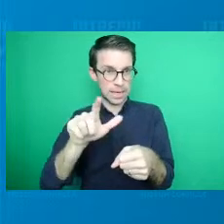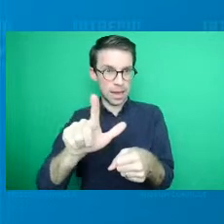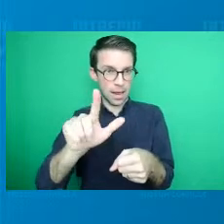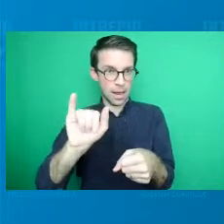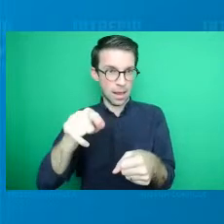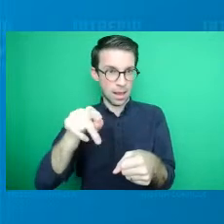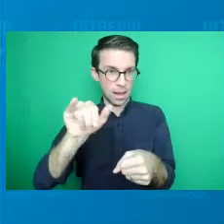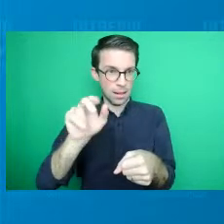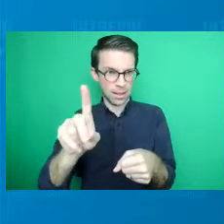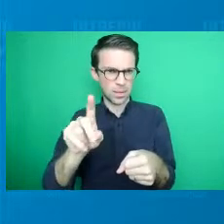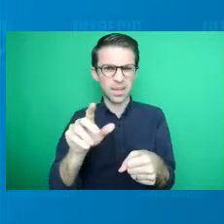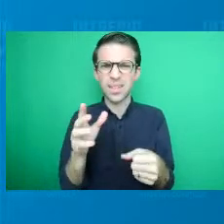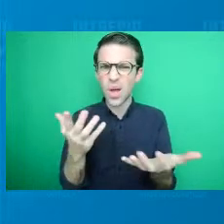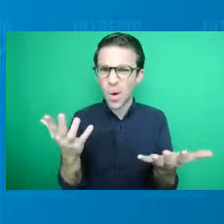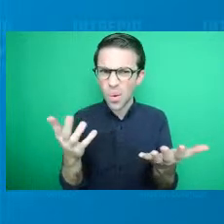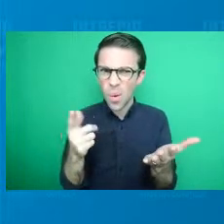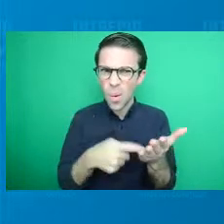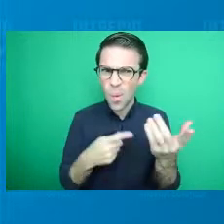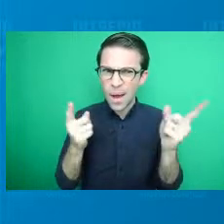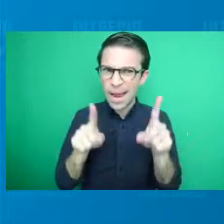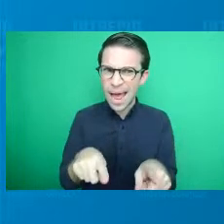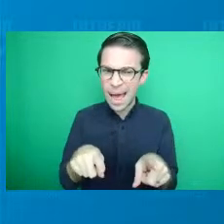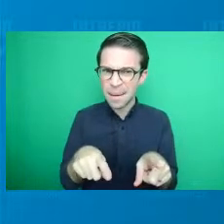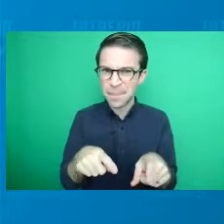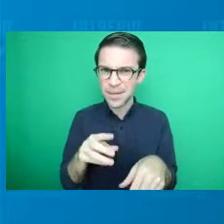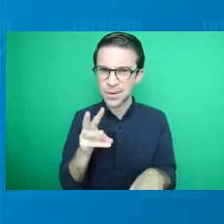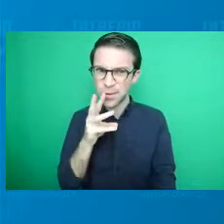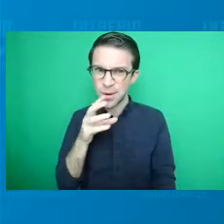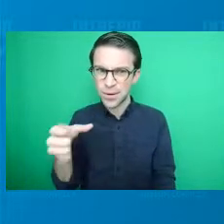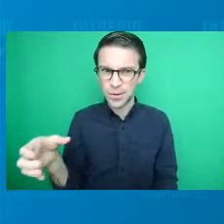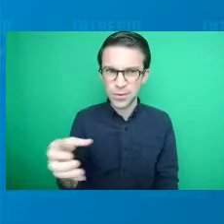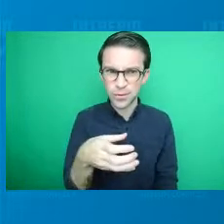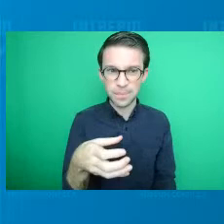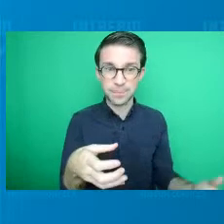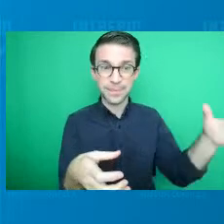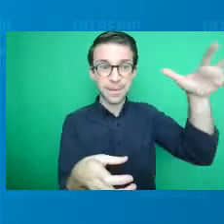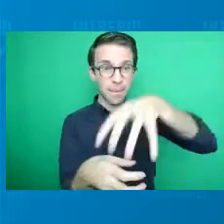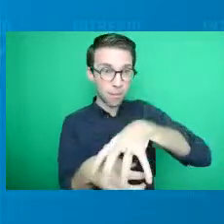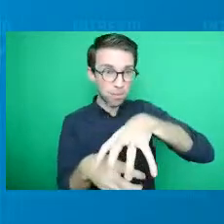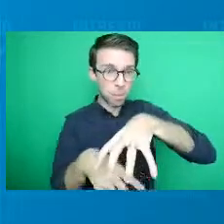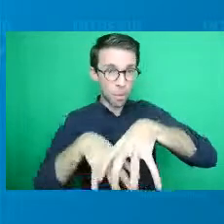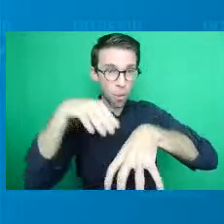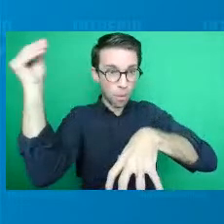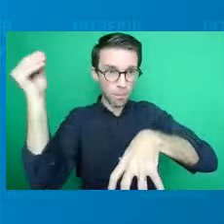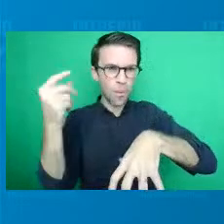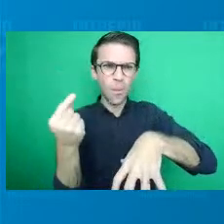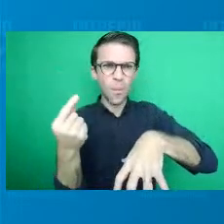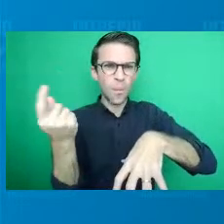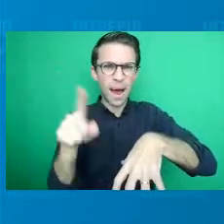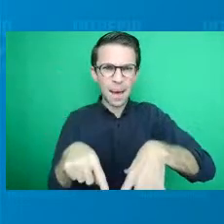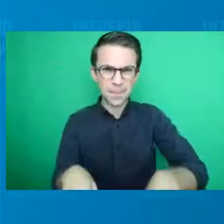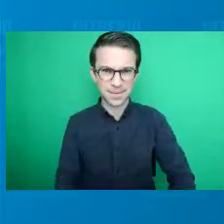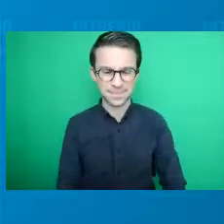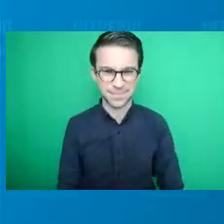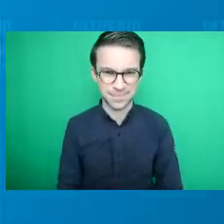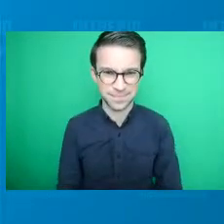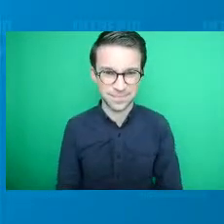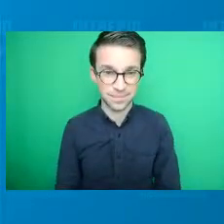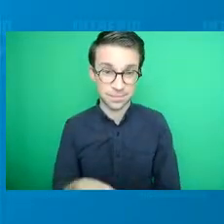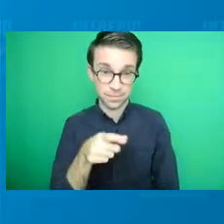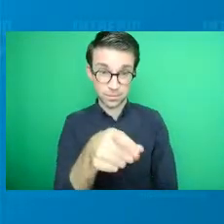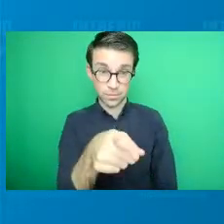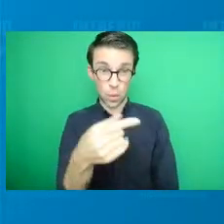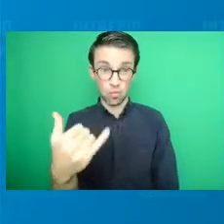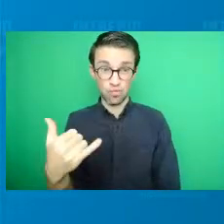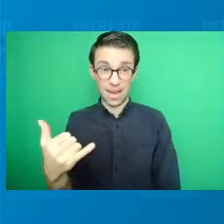you think would happen if we took this liquid water and put it into a vacuum? Let's find out. Right now, this vacuum pump